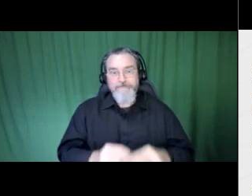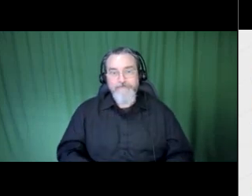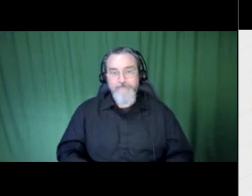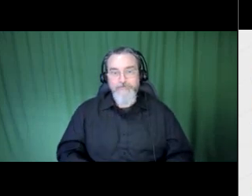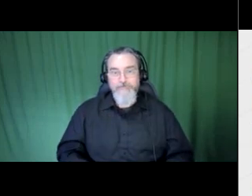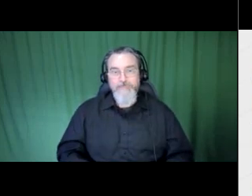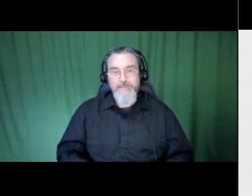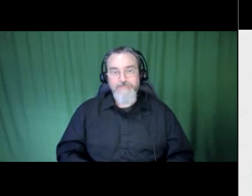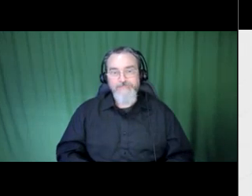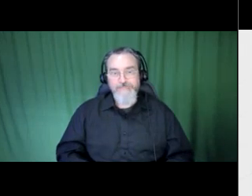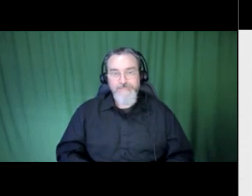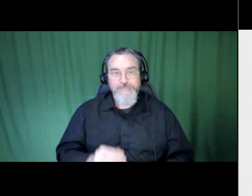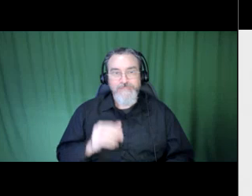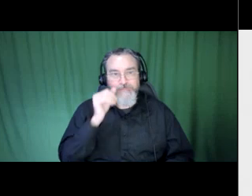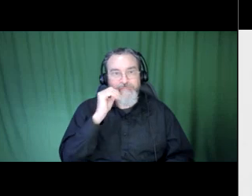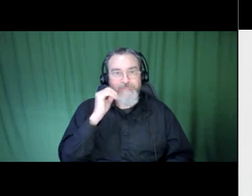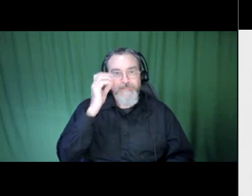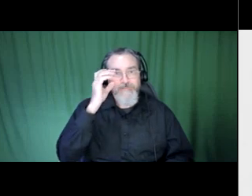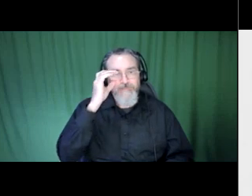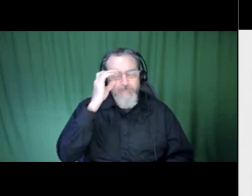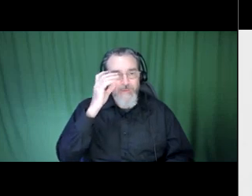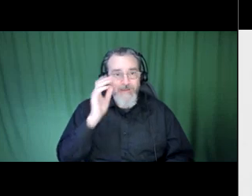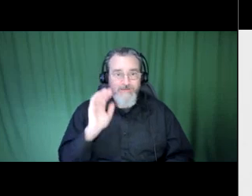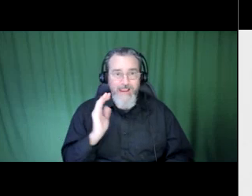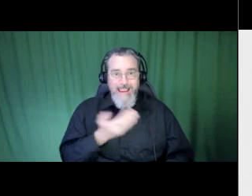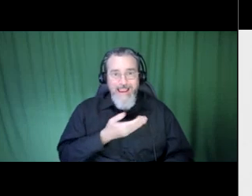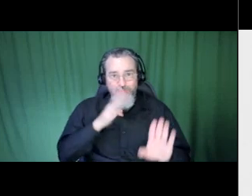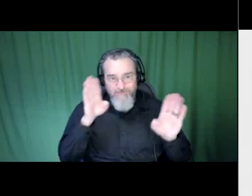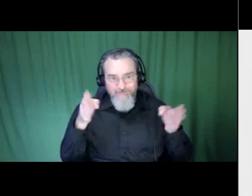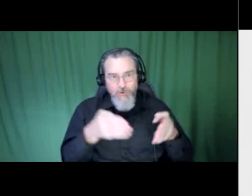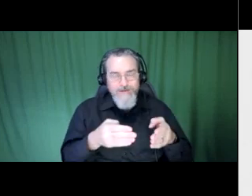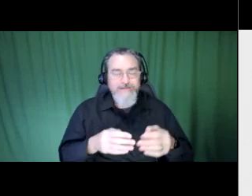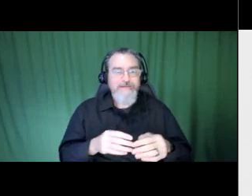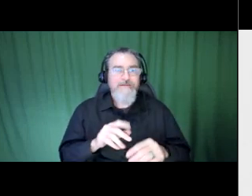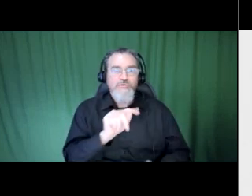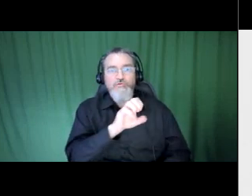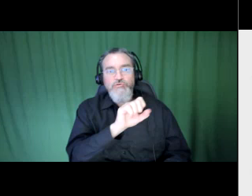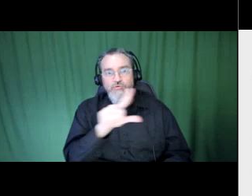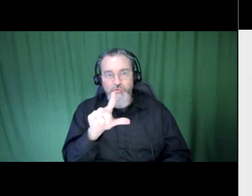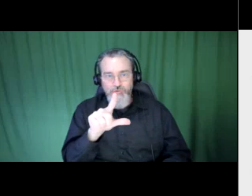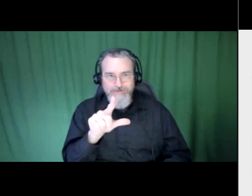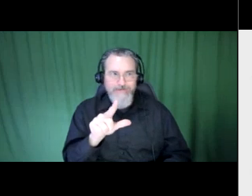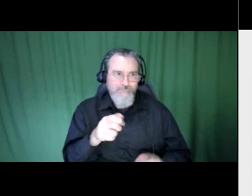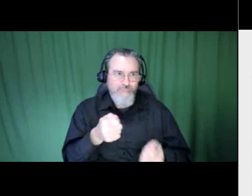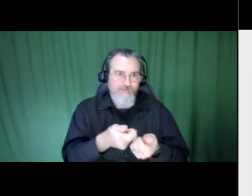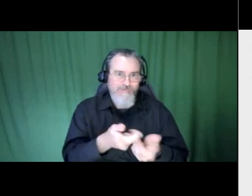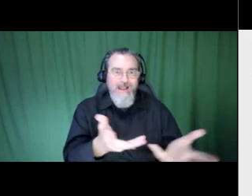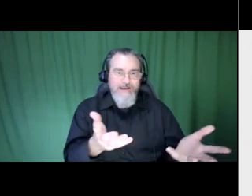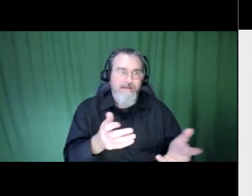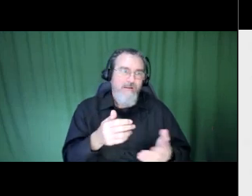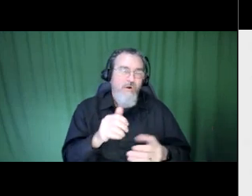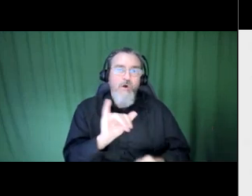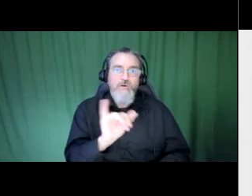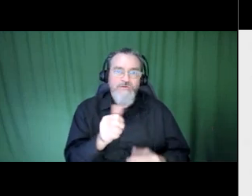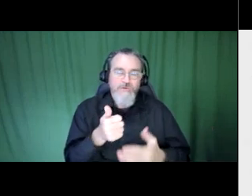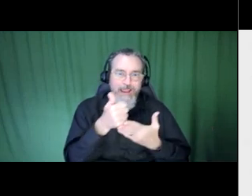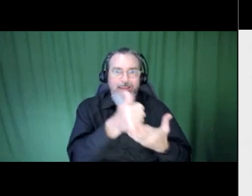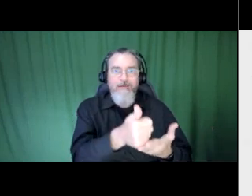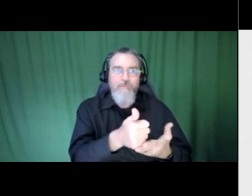And so the focus is on providing tools for climate vulnerability and fostering community-driven environmental monitoring networks through